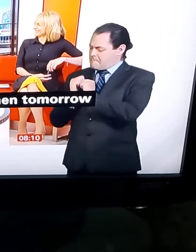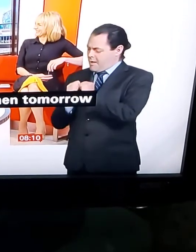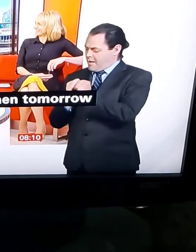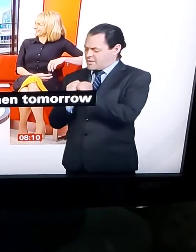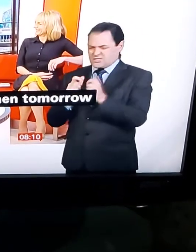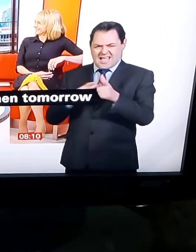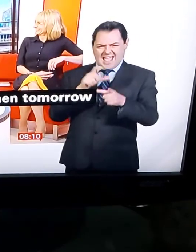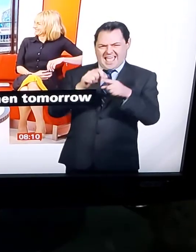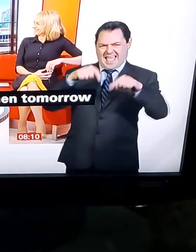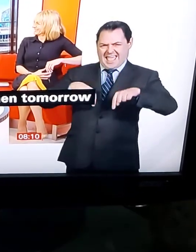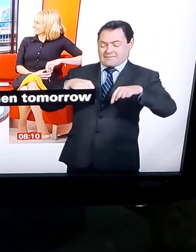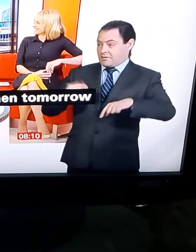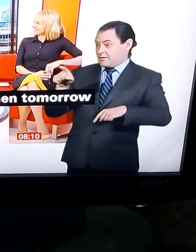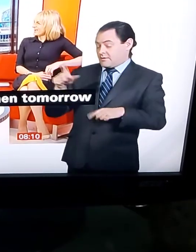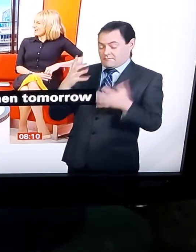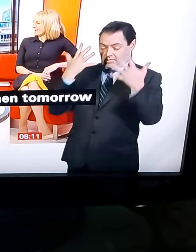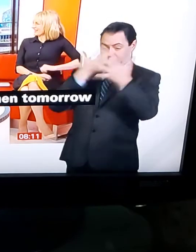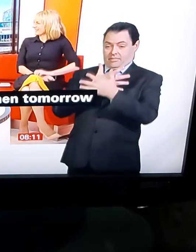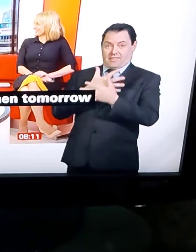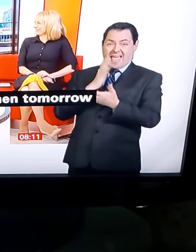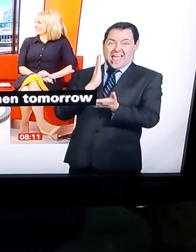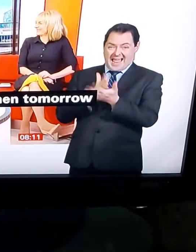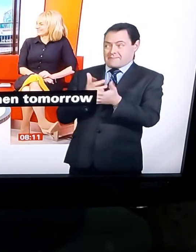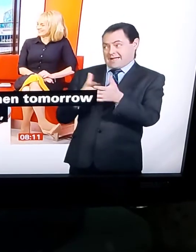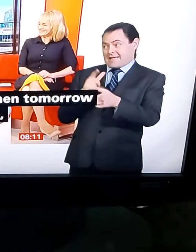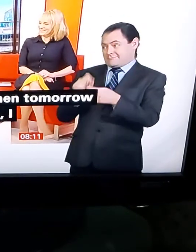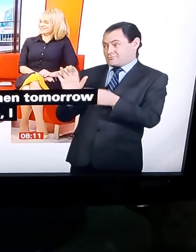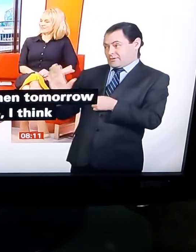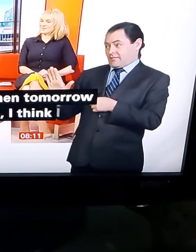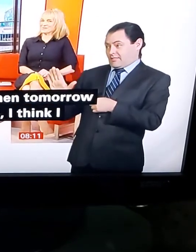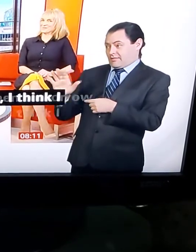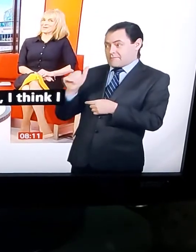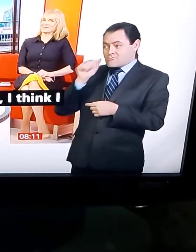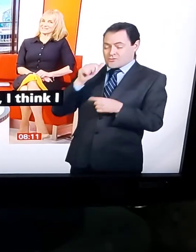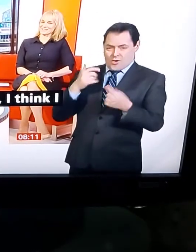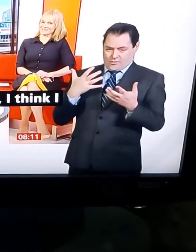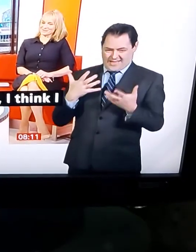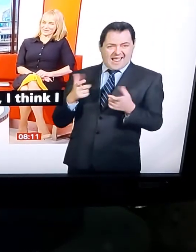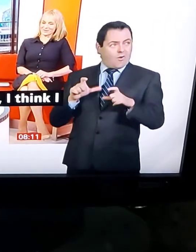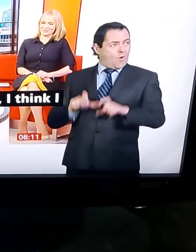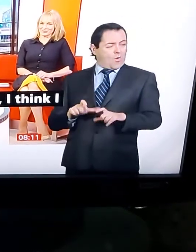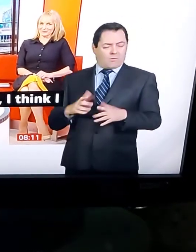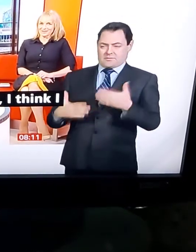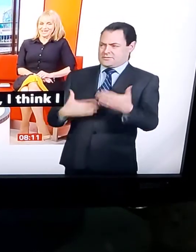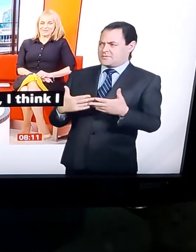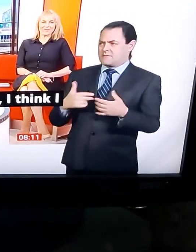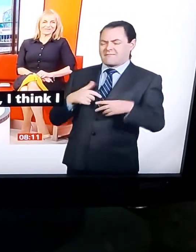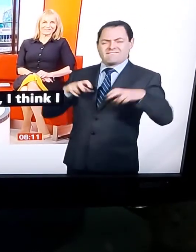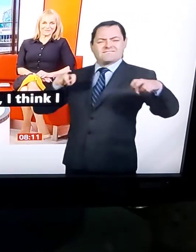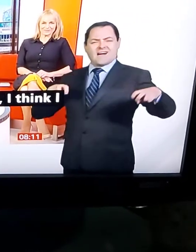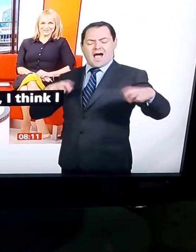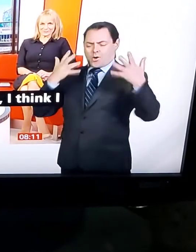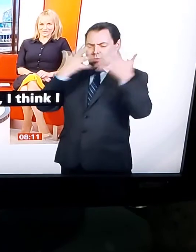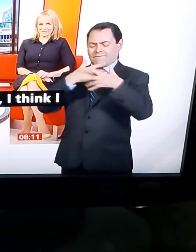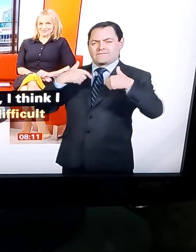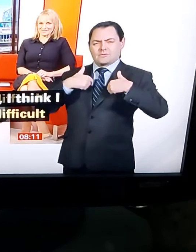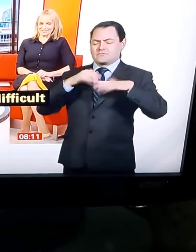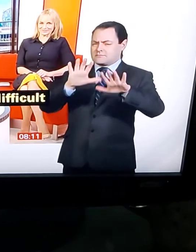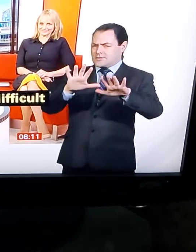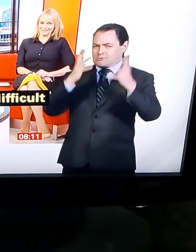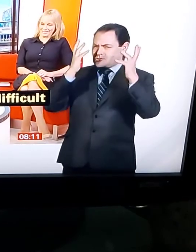hard to know what day it is, what time it is, but it's definitely April. It's confused me by sitting so far away from you. Anyway, apologies, everybody. Don't worry, we